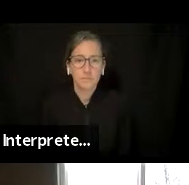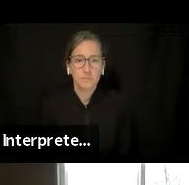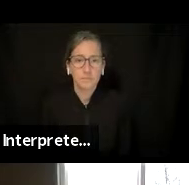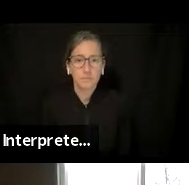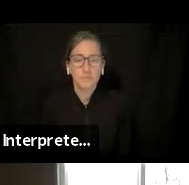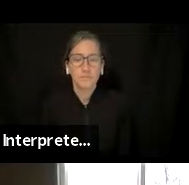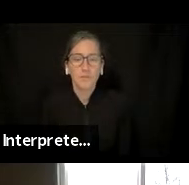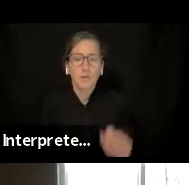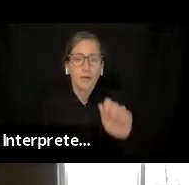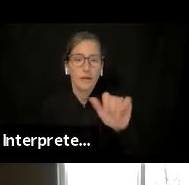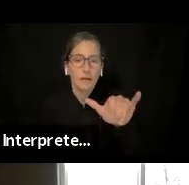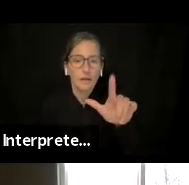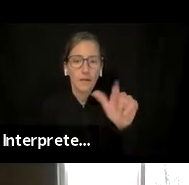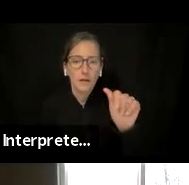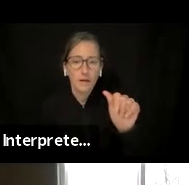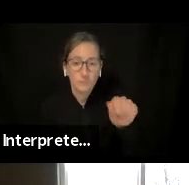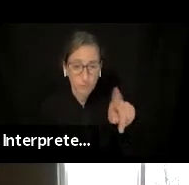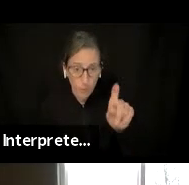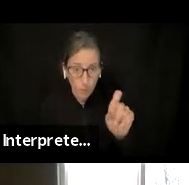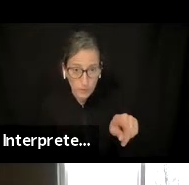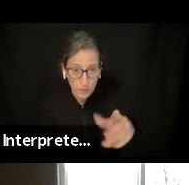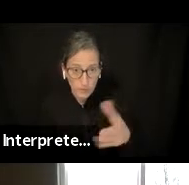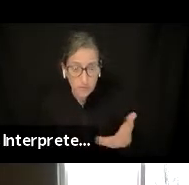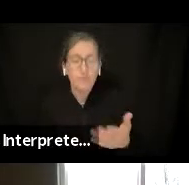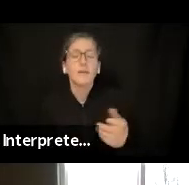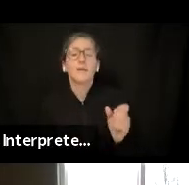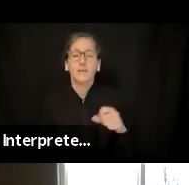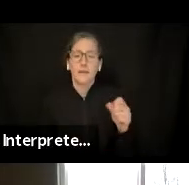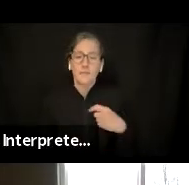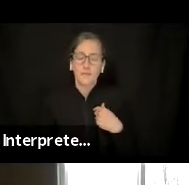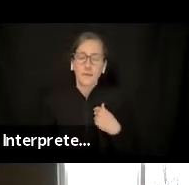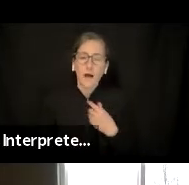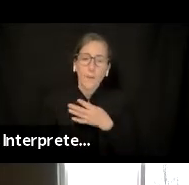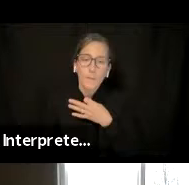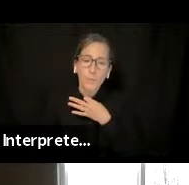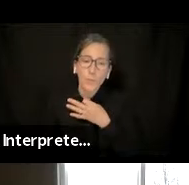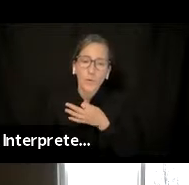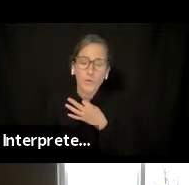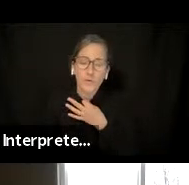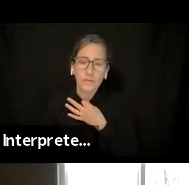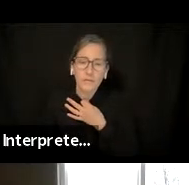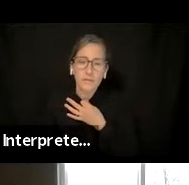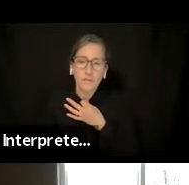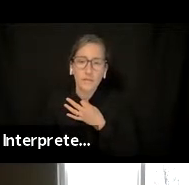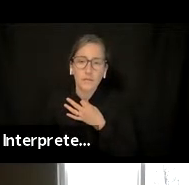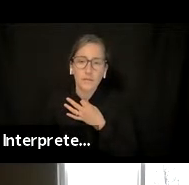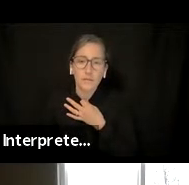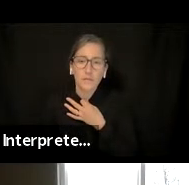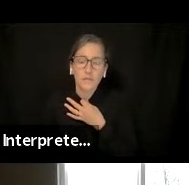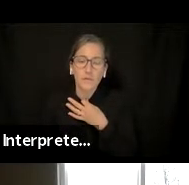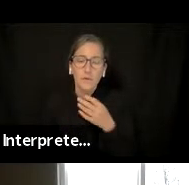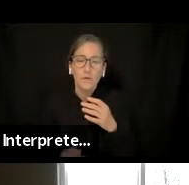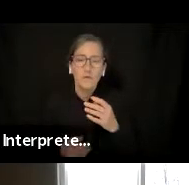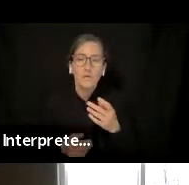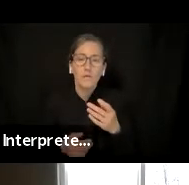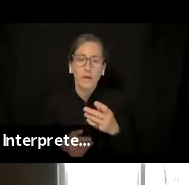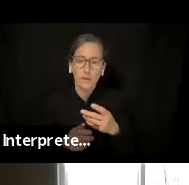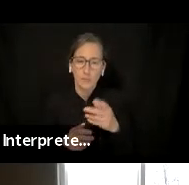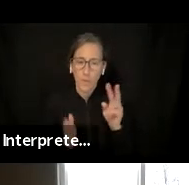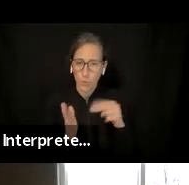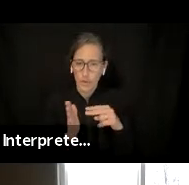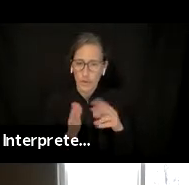Ayla, me? Sorry, yeah, sorry, yes. Yeah, I was just wondering, like, within the definition of our purpose and